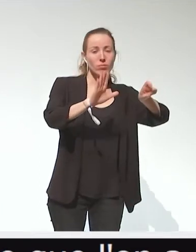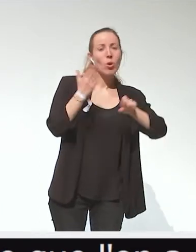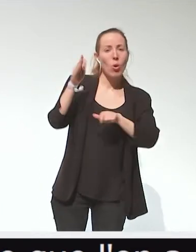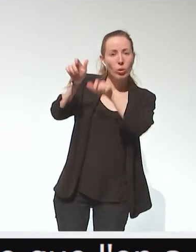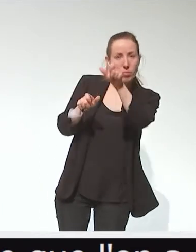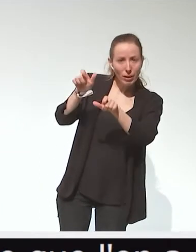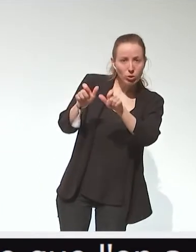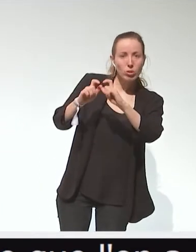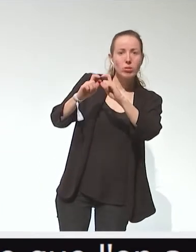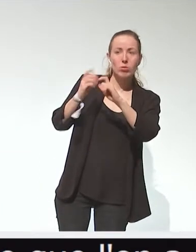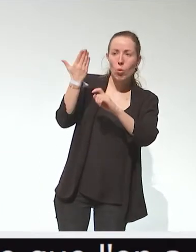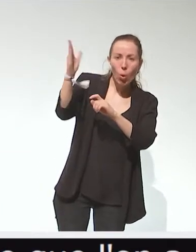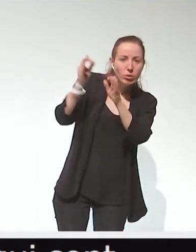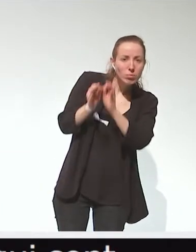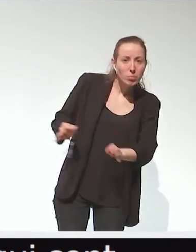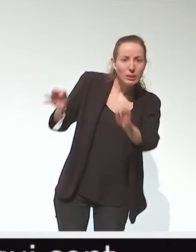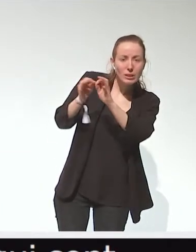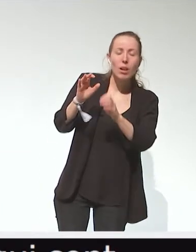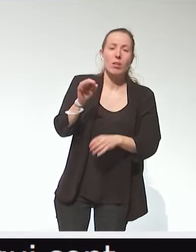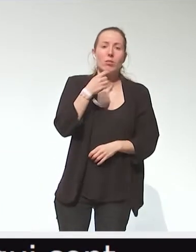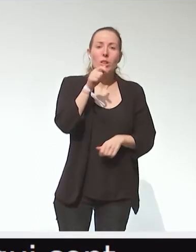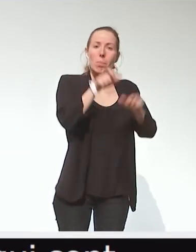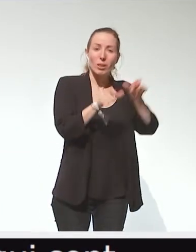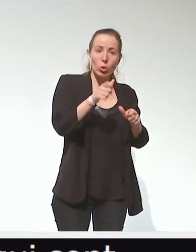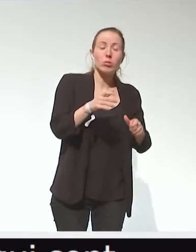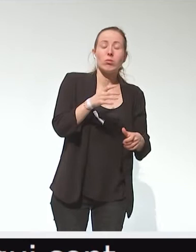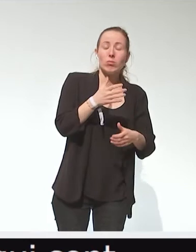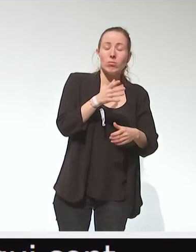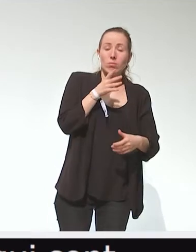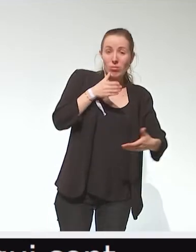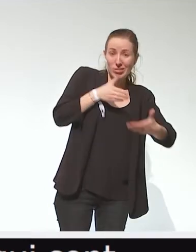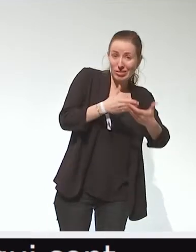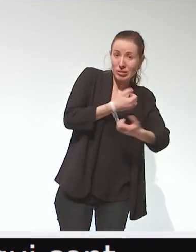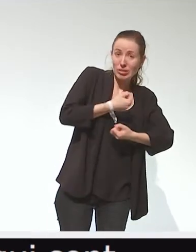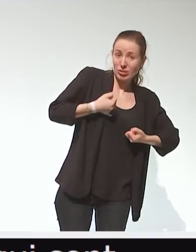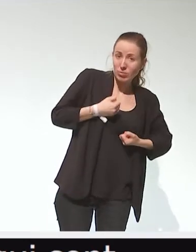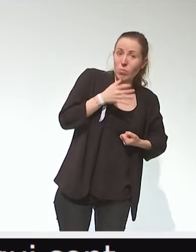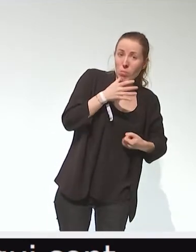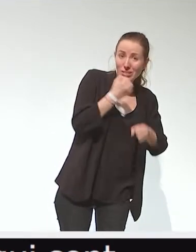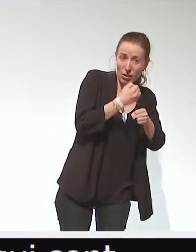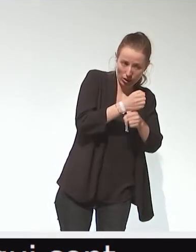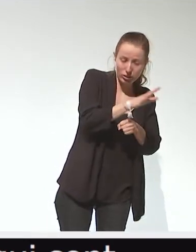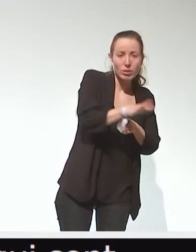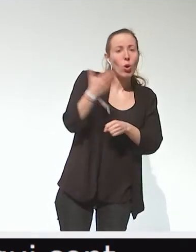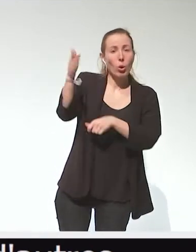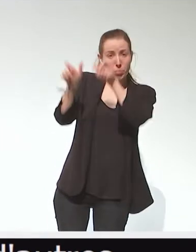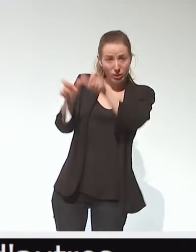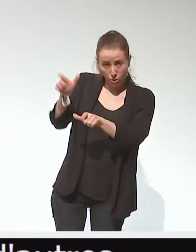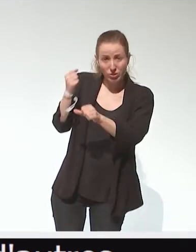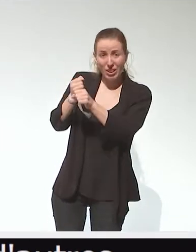something to look into. It also does not look into the quality of the jobs that are being created, and that is also something that we need to look